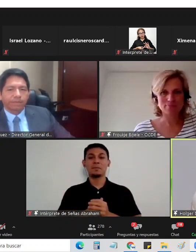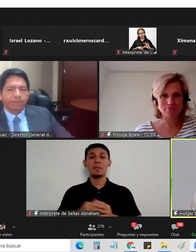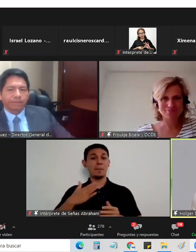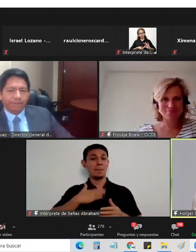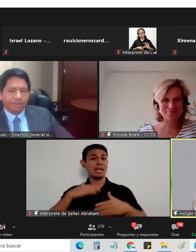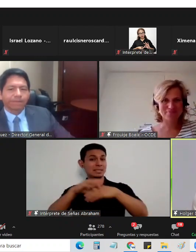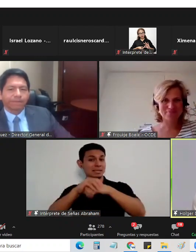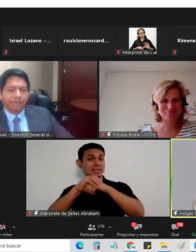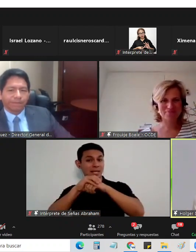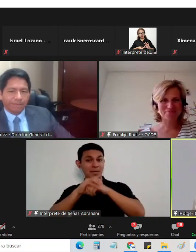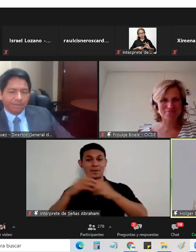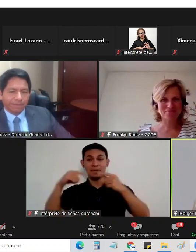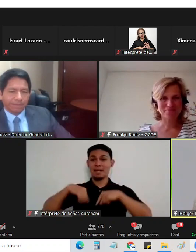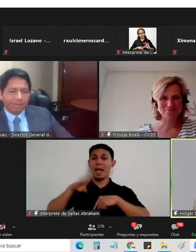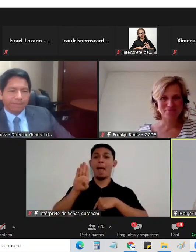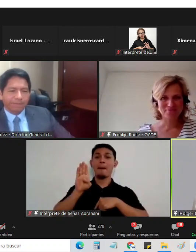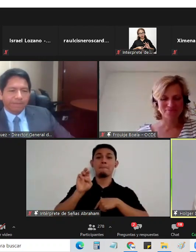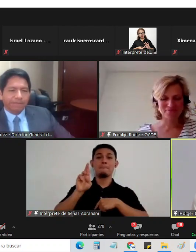is